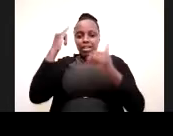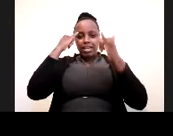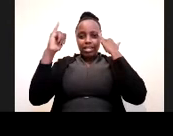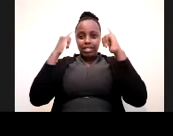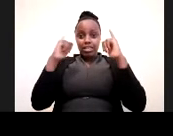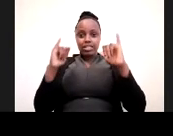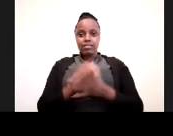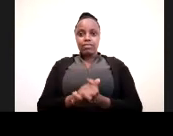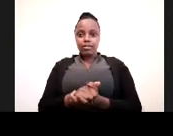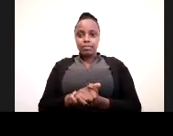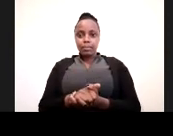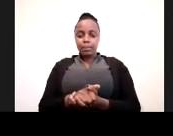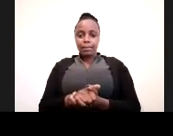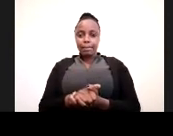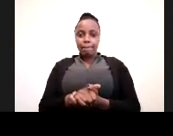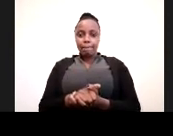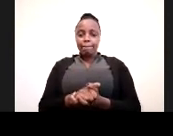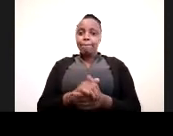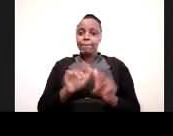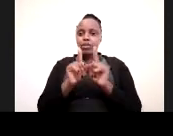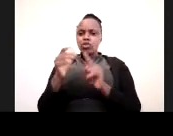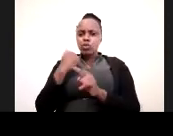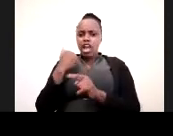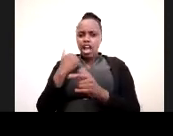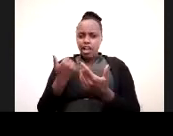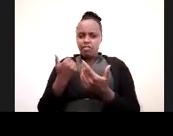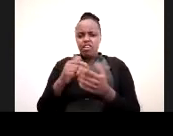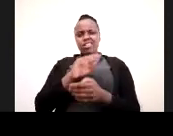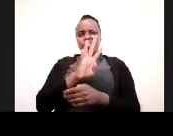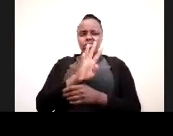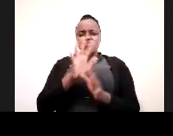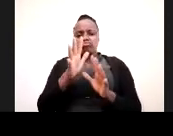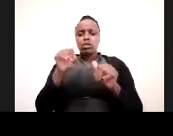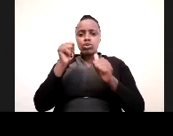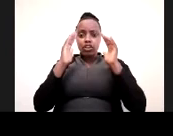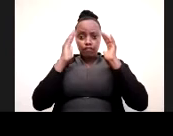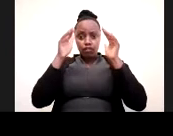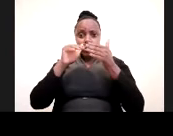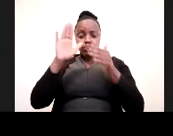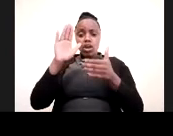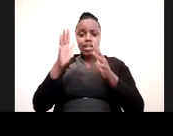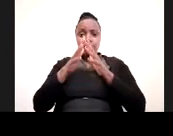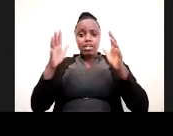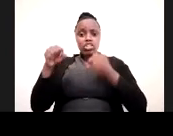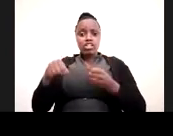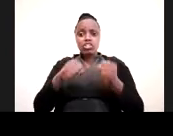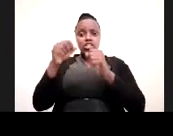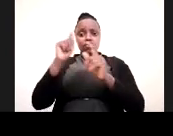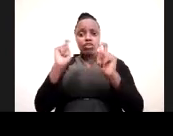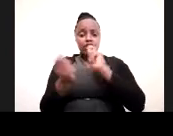please. We just heard about the farm to fork. It's a major strategy for reform within the